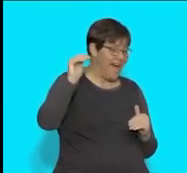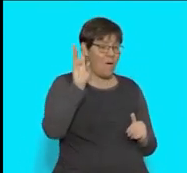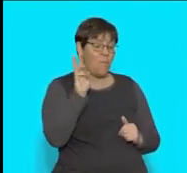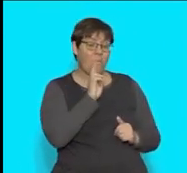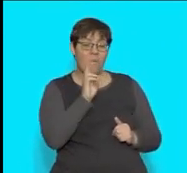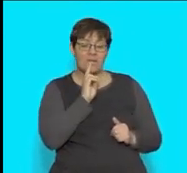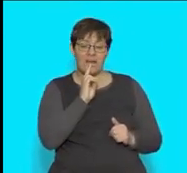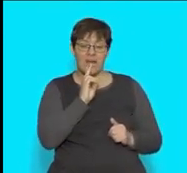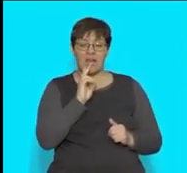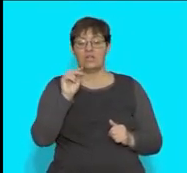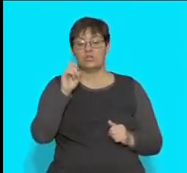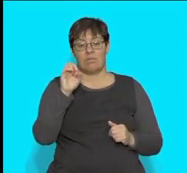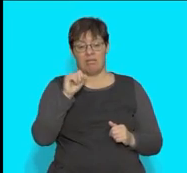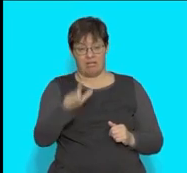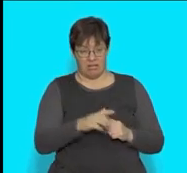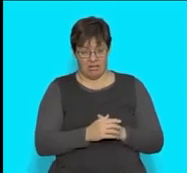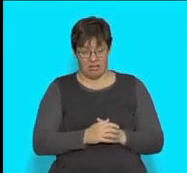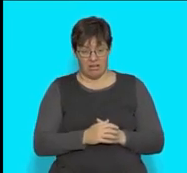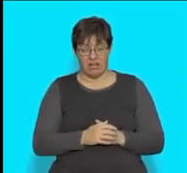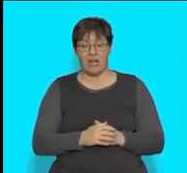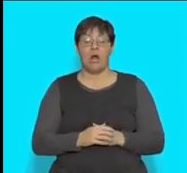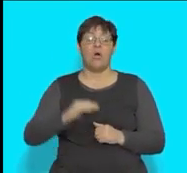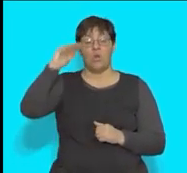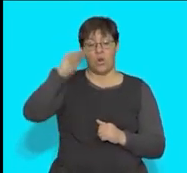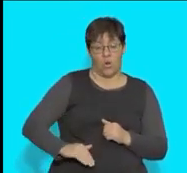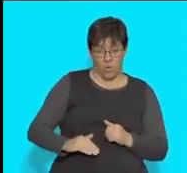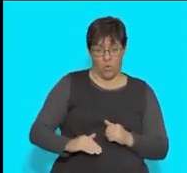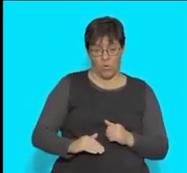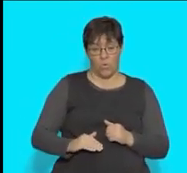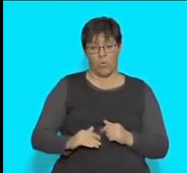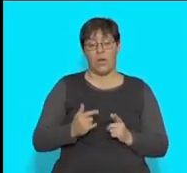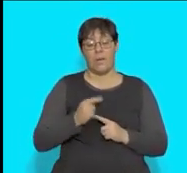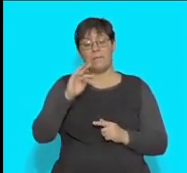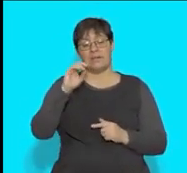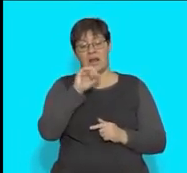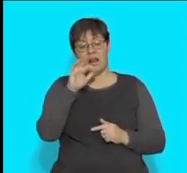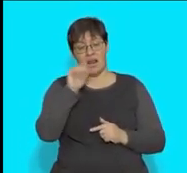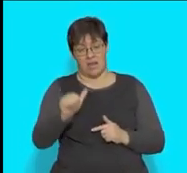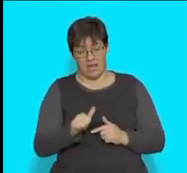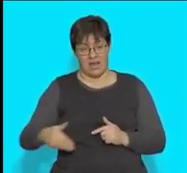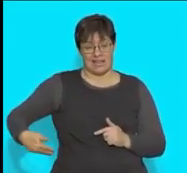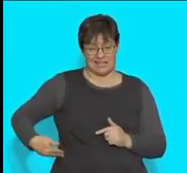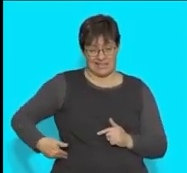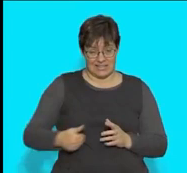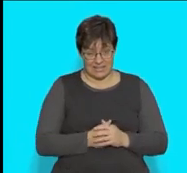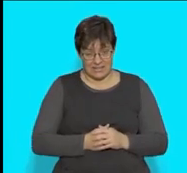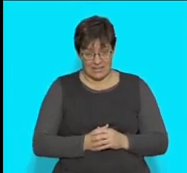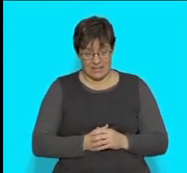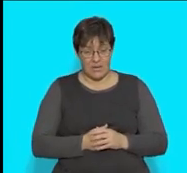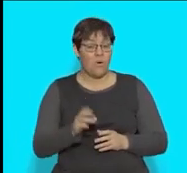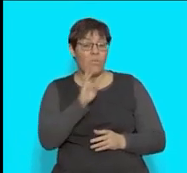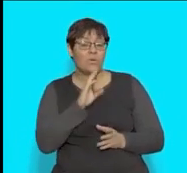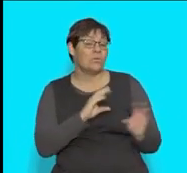of water in my tubules, a low concentration in the medulla of my kidney. Where does